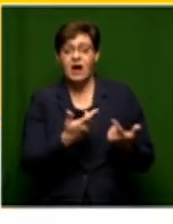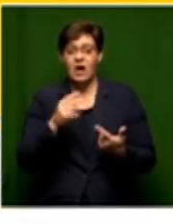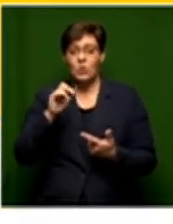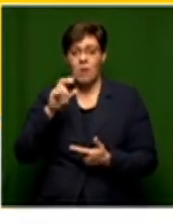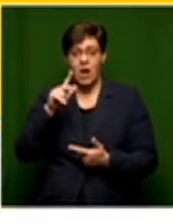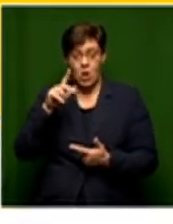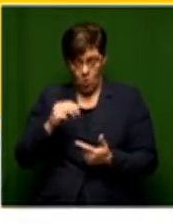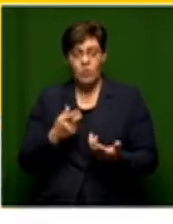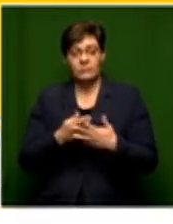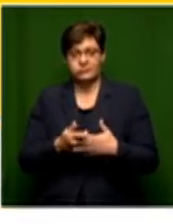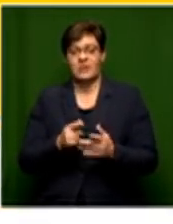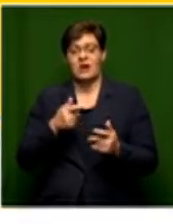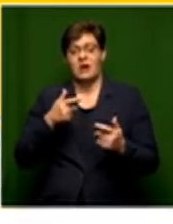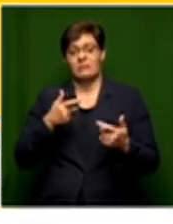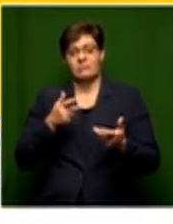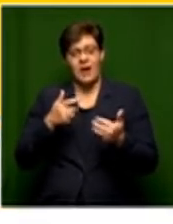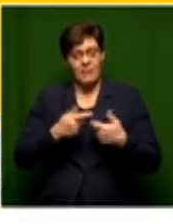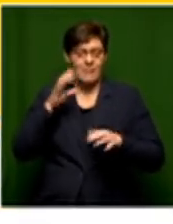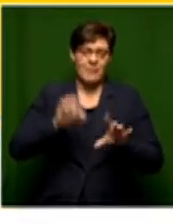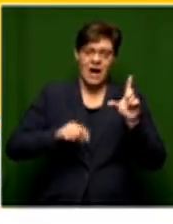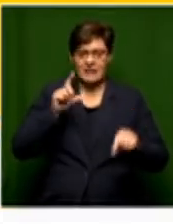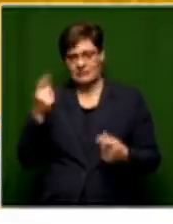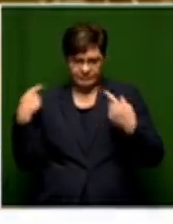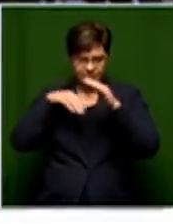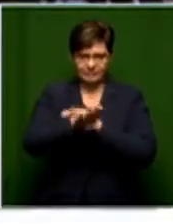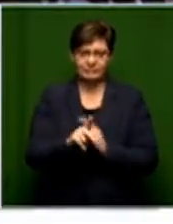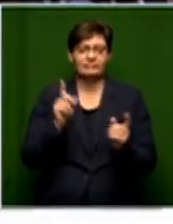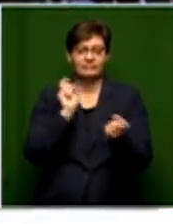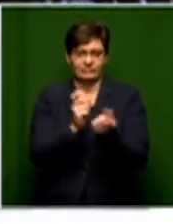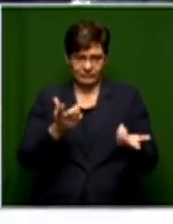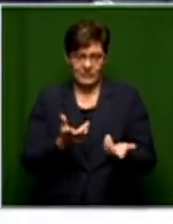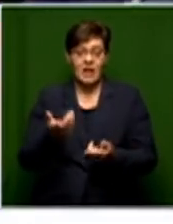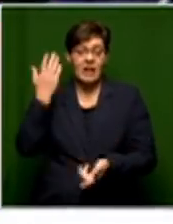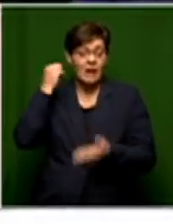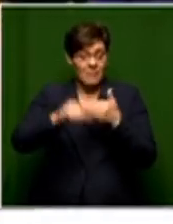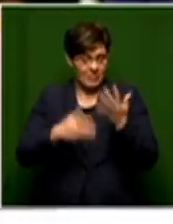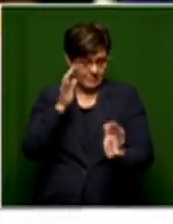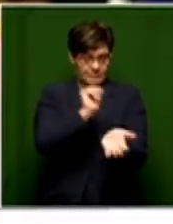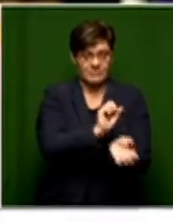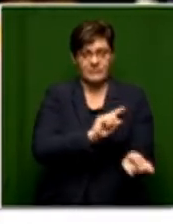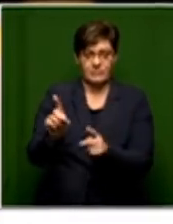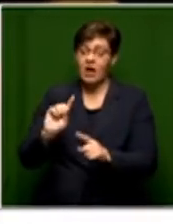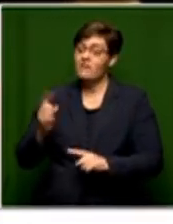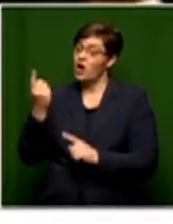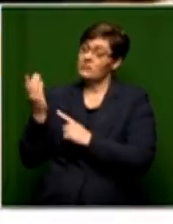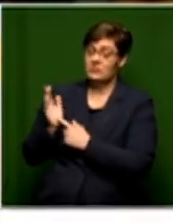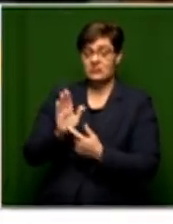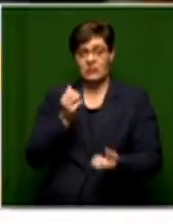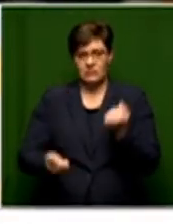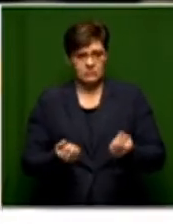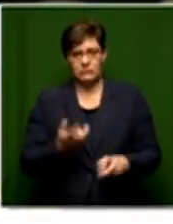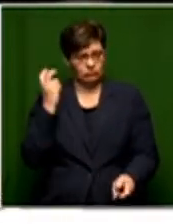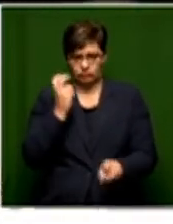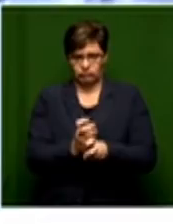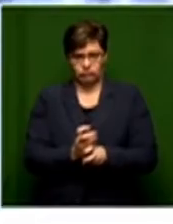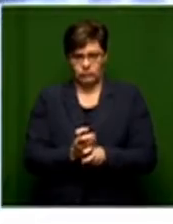Khumalo, in Vosloorus on the East Rand. The suspects were arrested last month, and at their first court appearance, the suspects refused